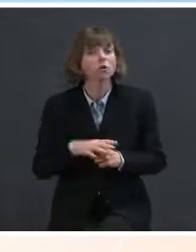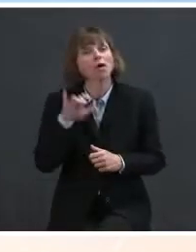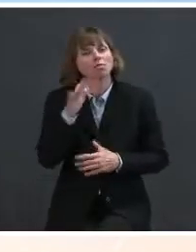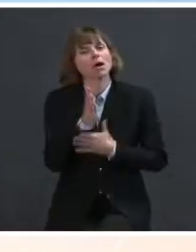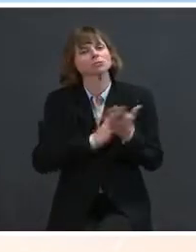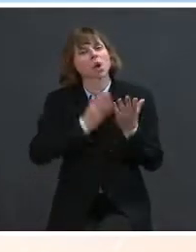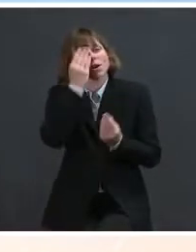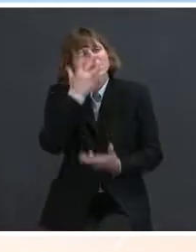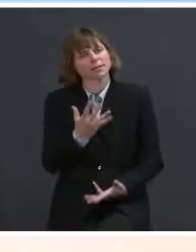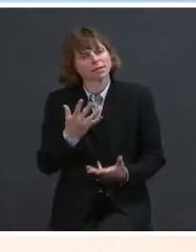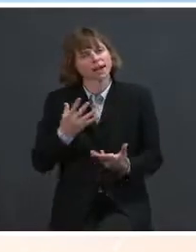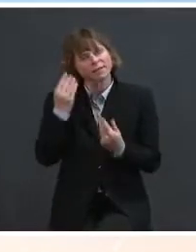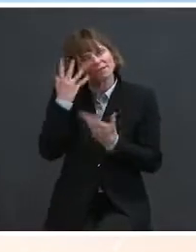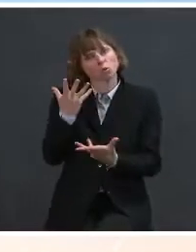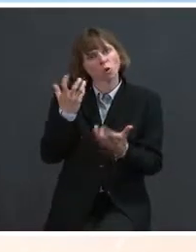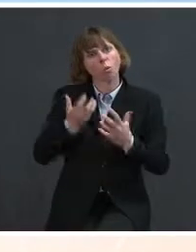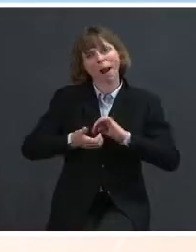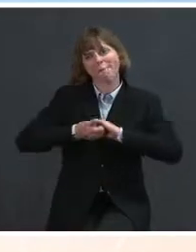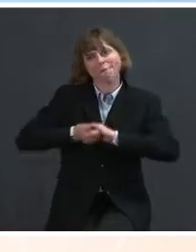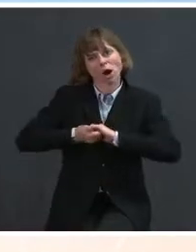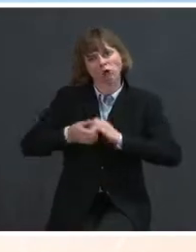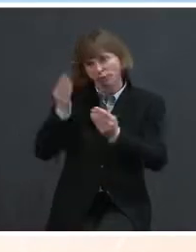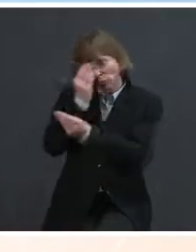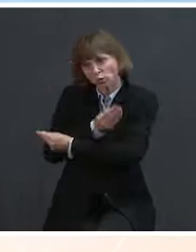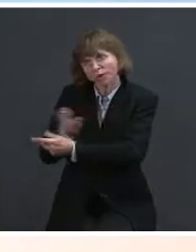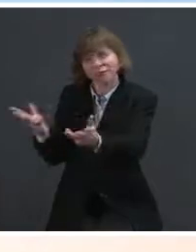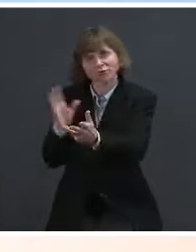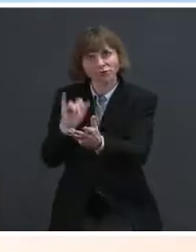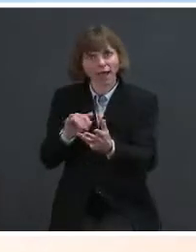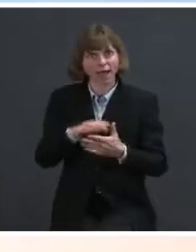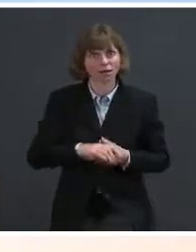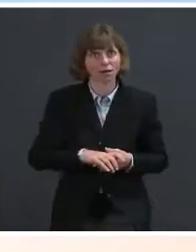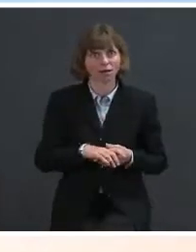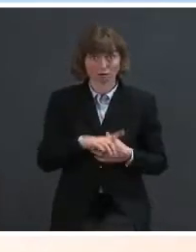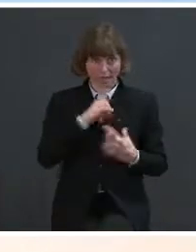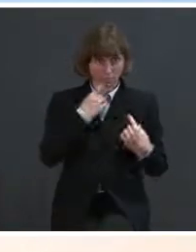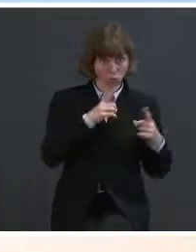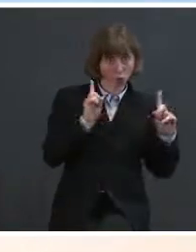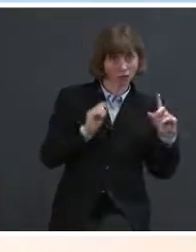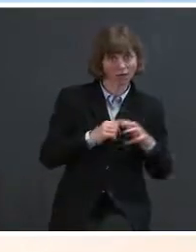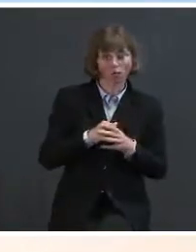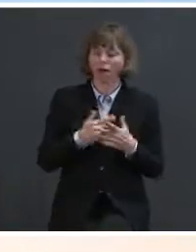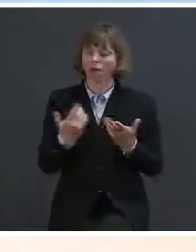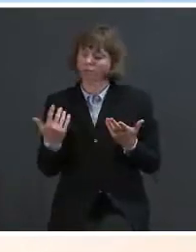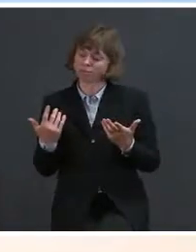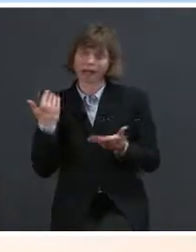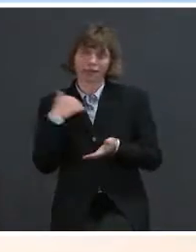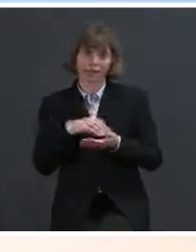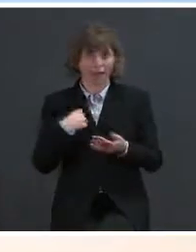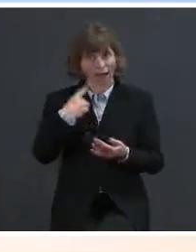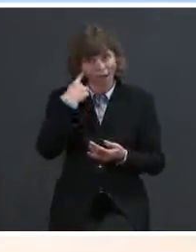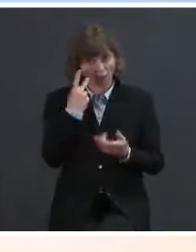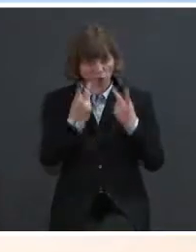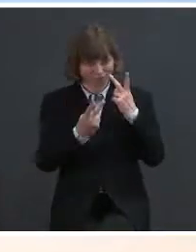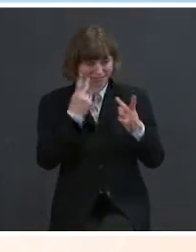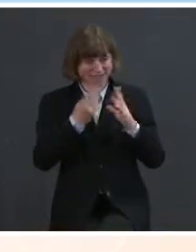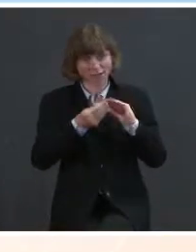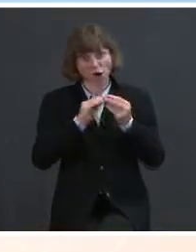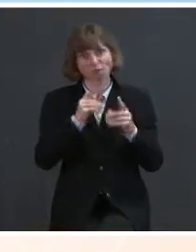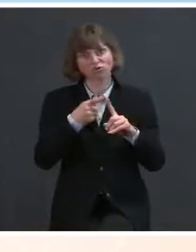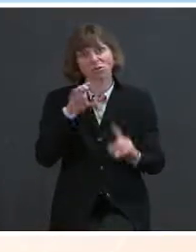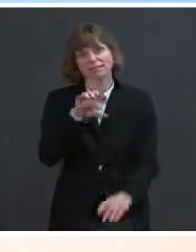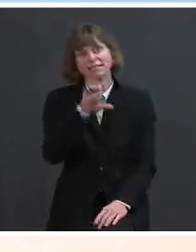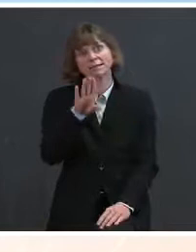for partnership to deliver in the region. Is it working? Well, again, Peter, I think we know, we've seen the numbers that CBP puts out